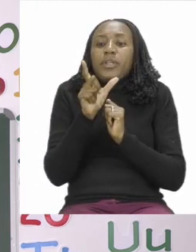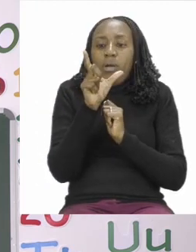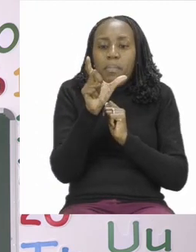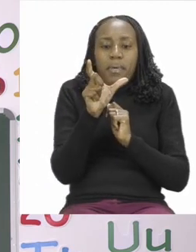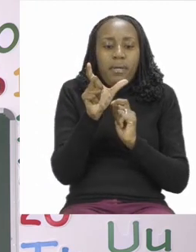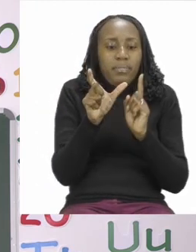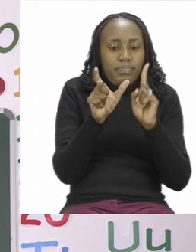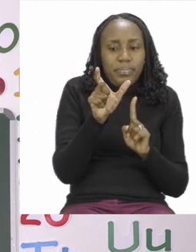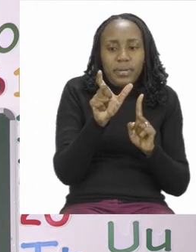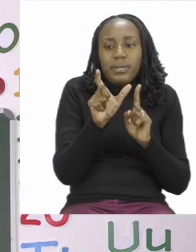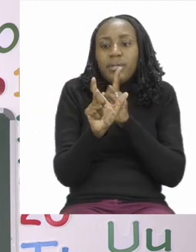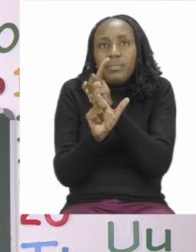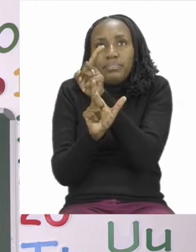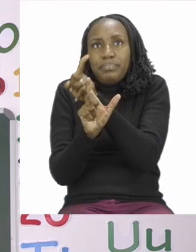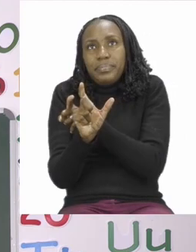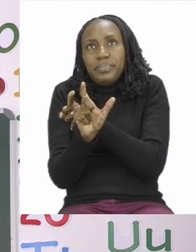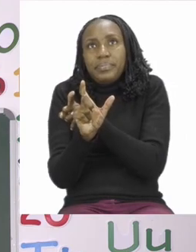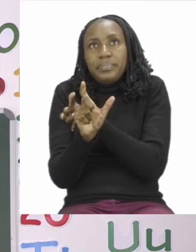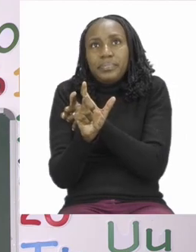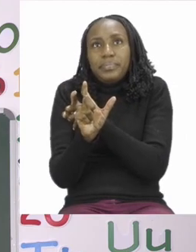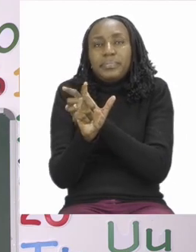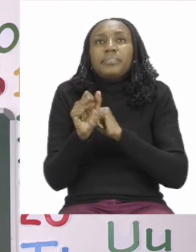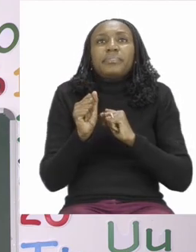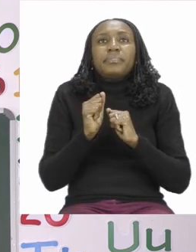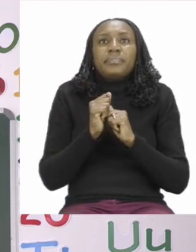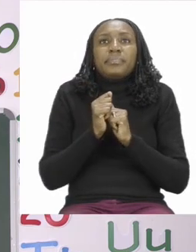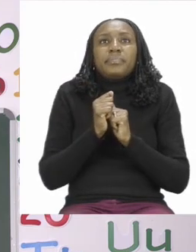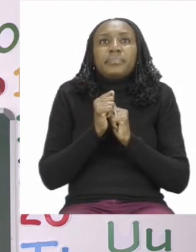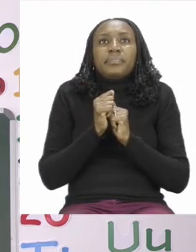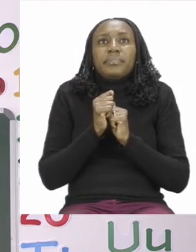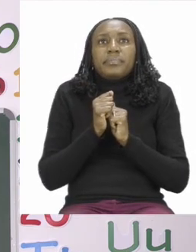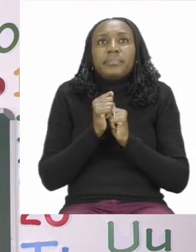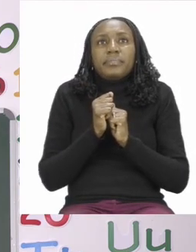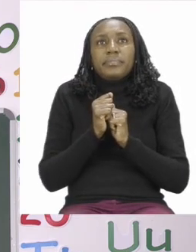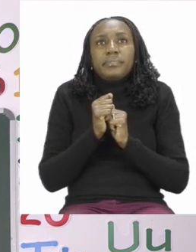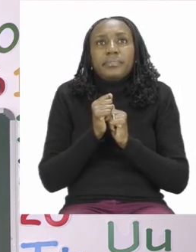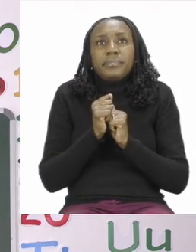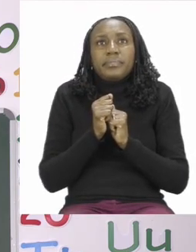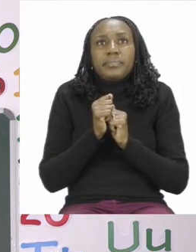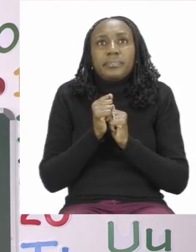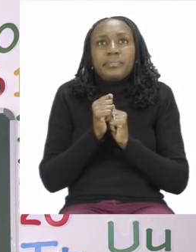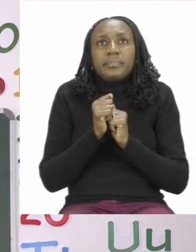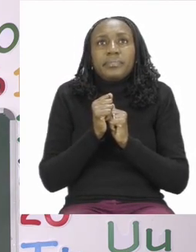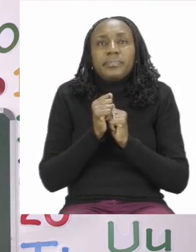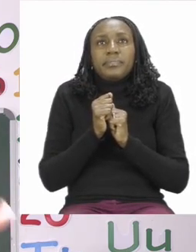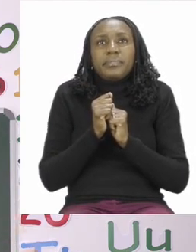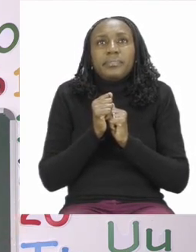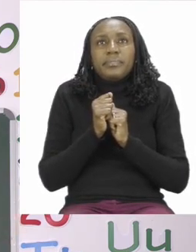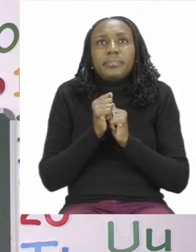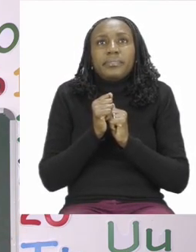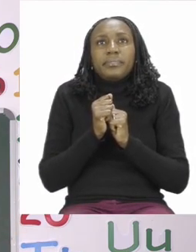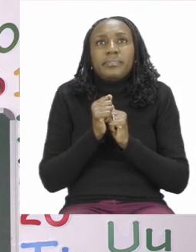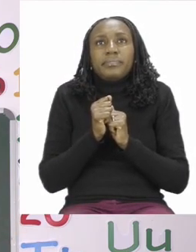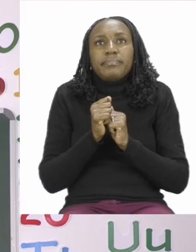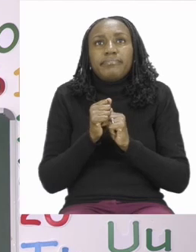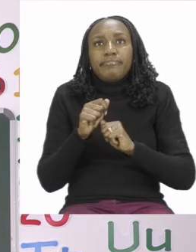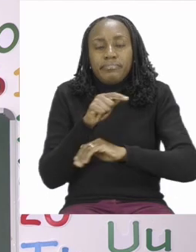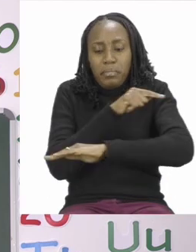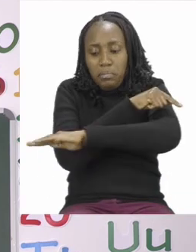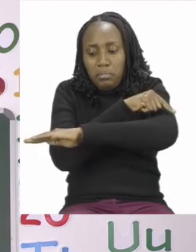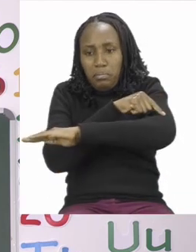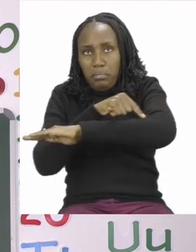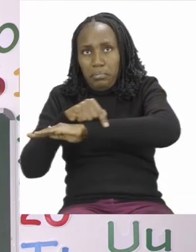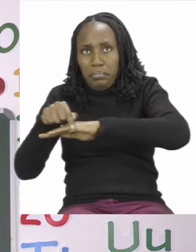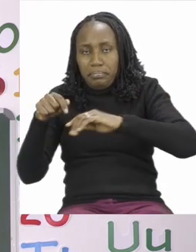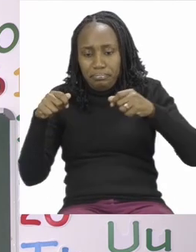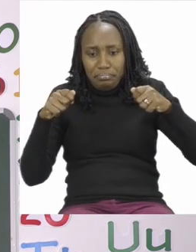eraser is located. Then you are going to take your ruler and you're going